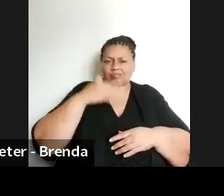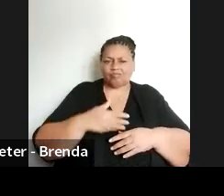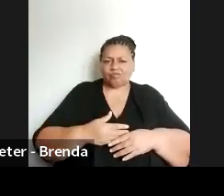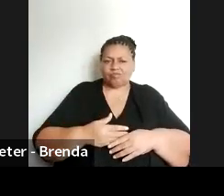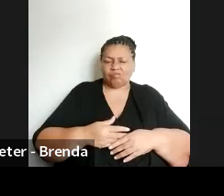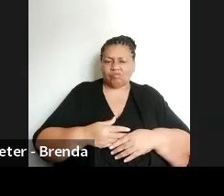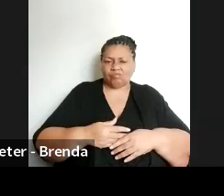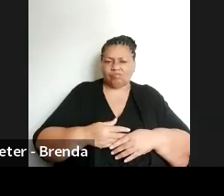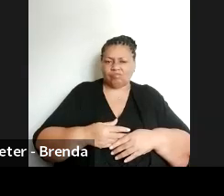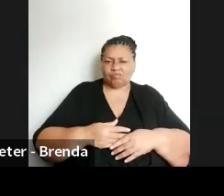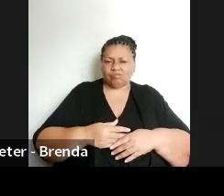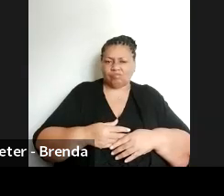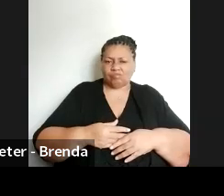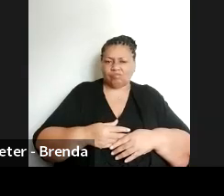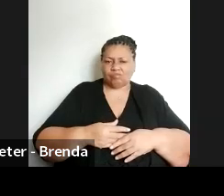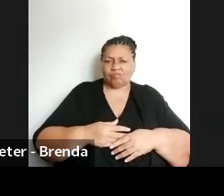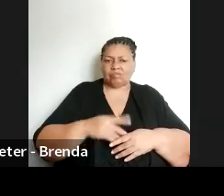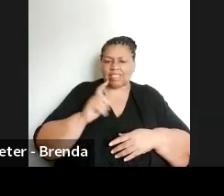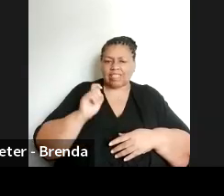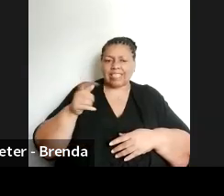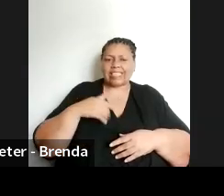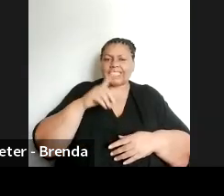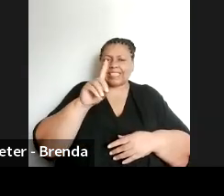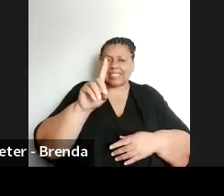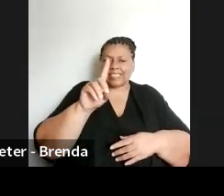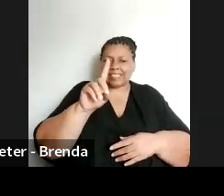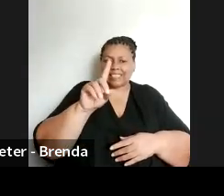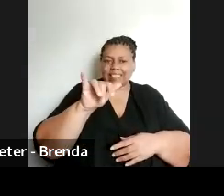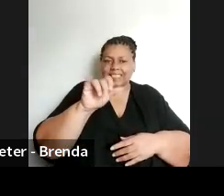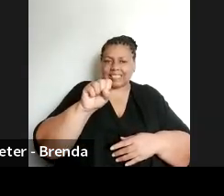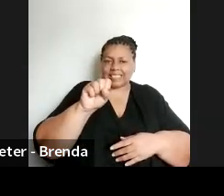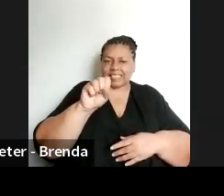because he has dyslexia, and you can't see that.